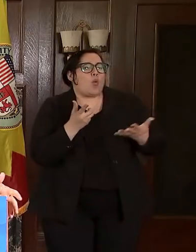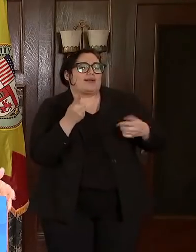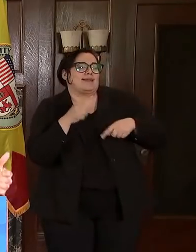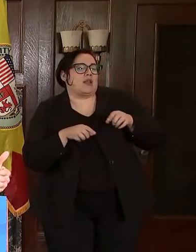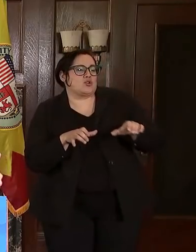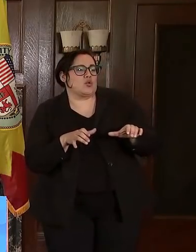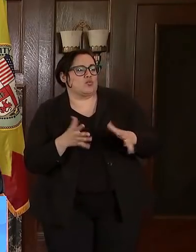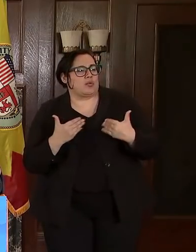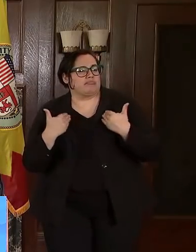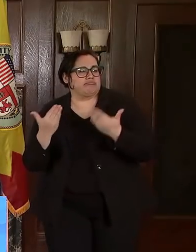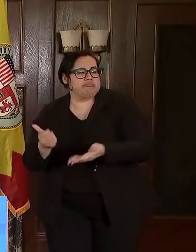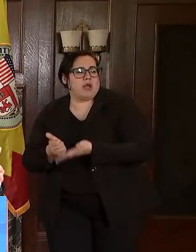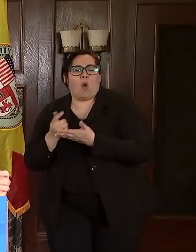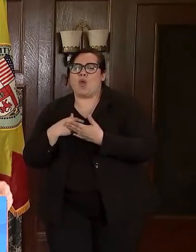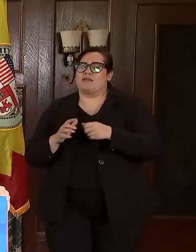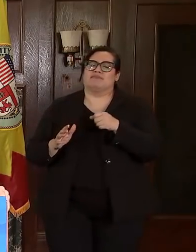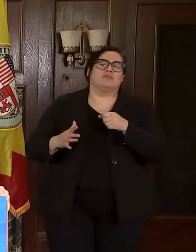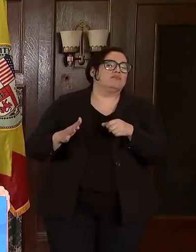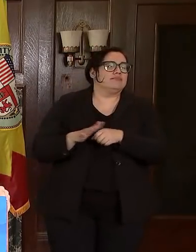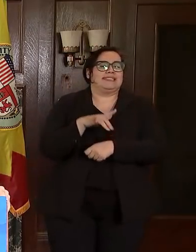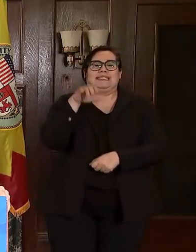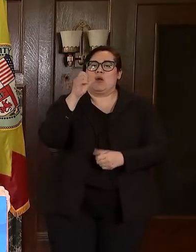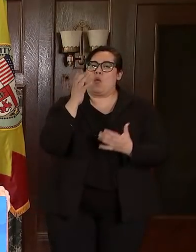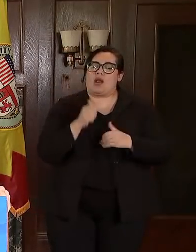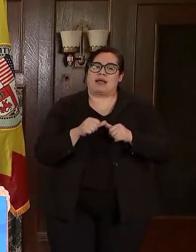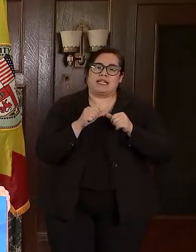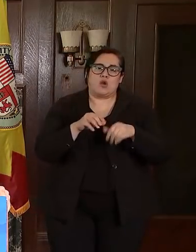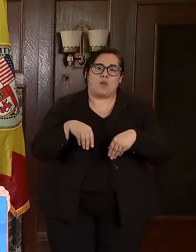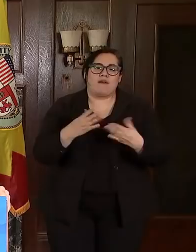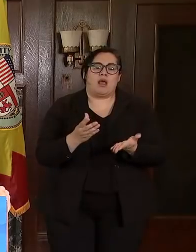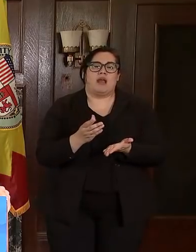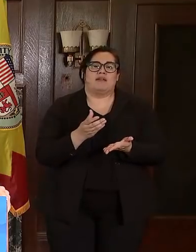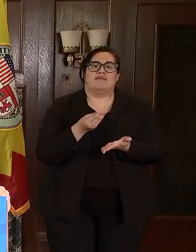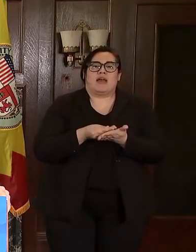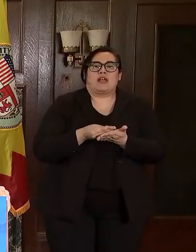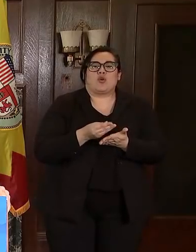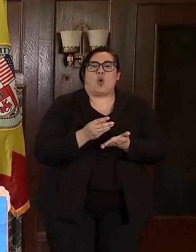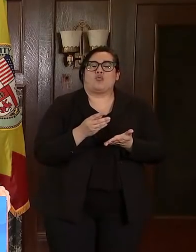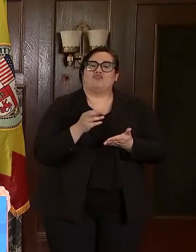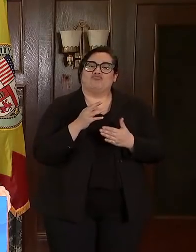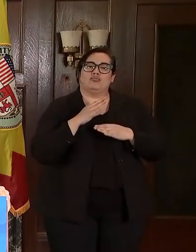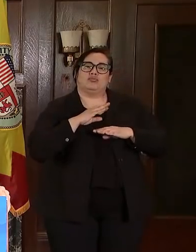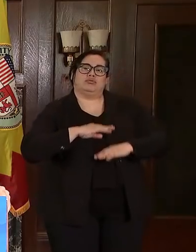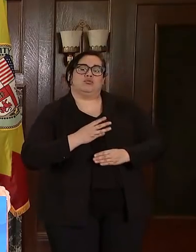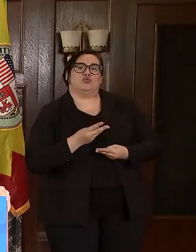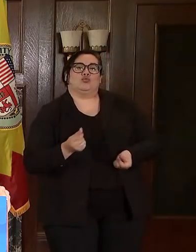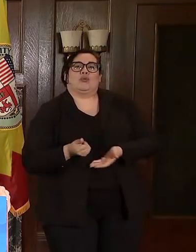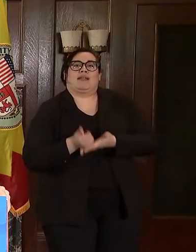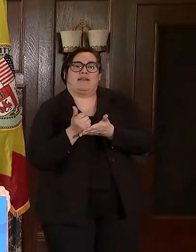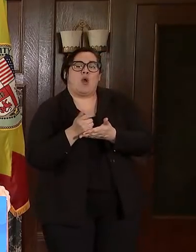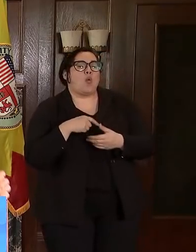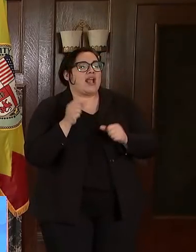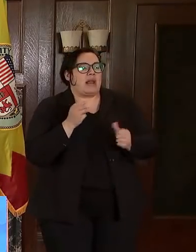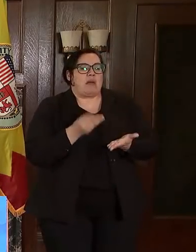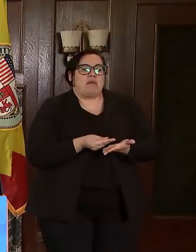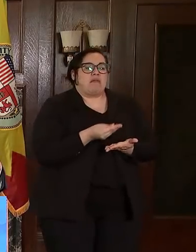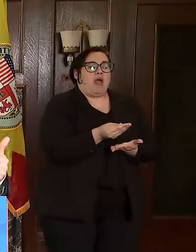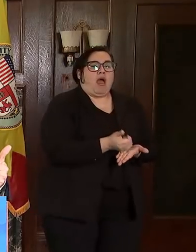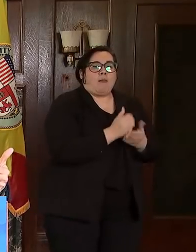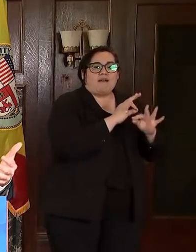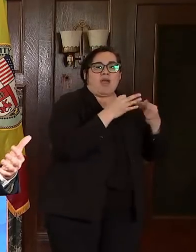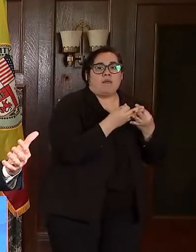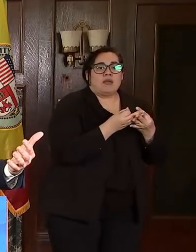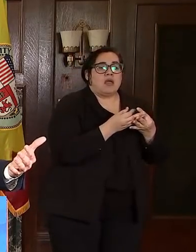want to continue giving financial relief. We know that if you can take some dollars off of a family's budget for food, that helps them pay